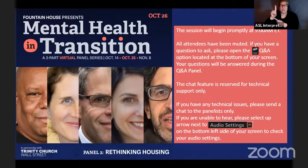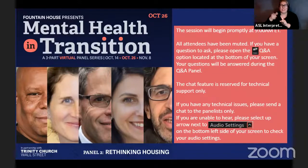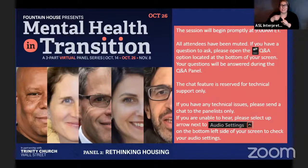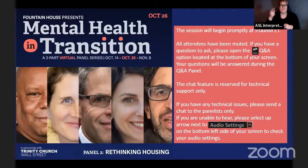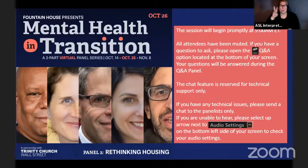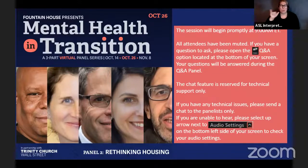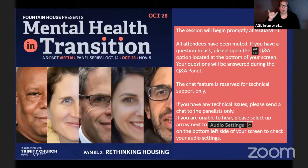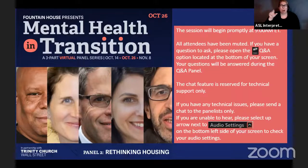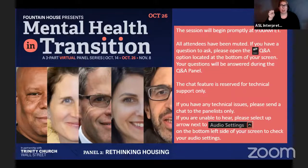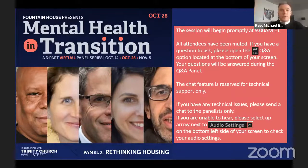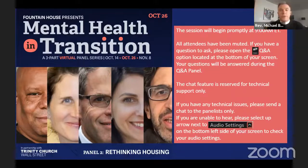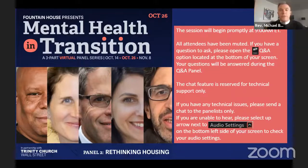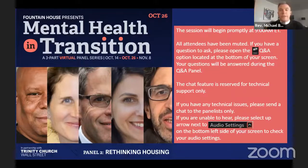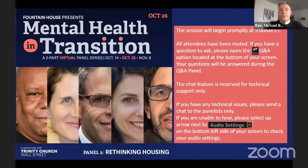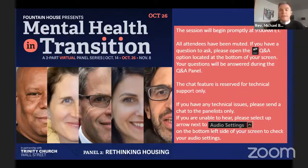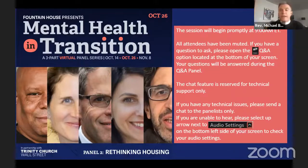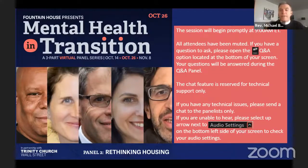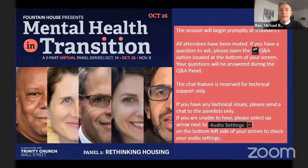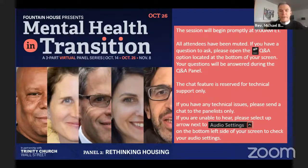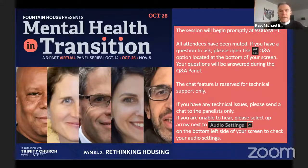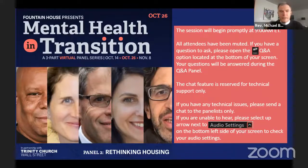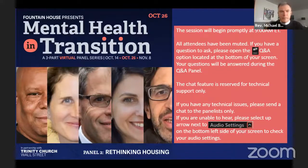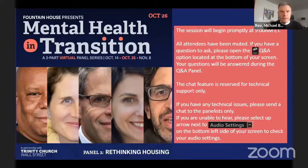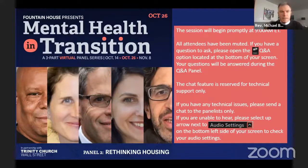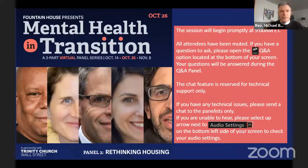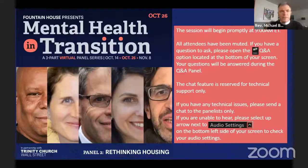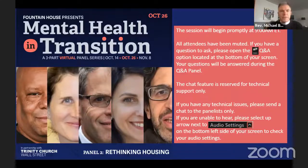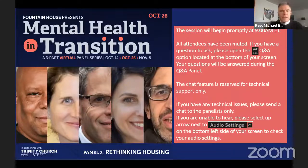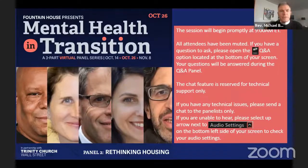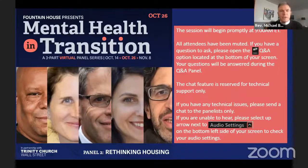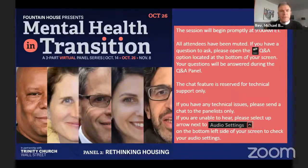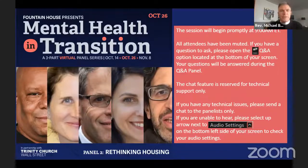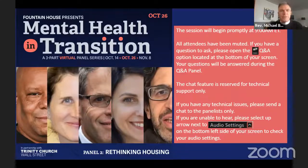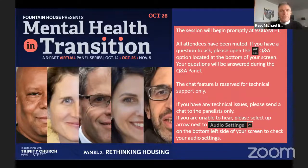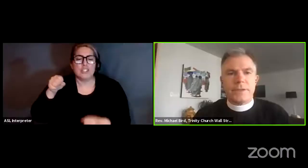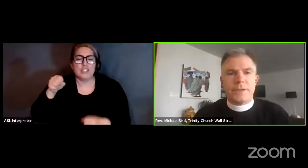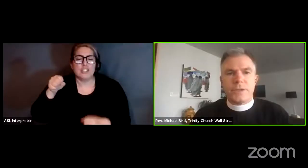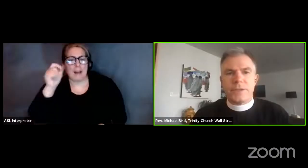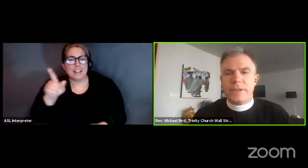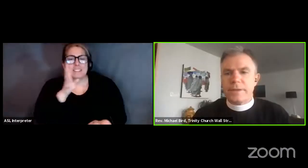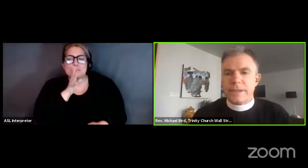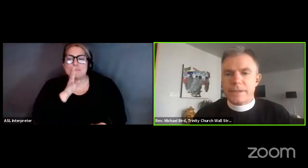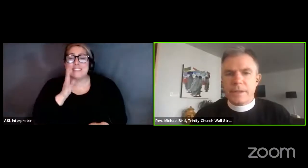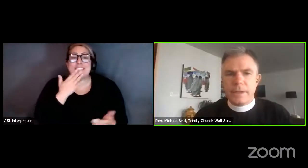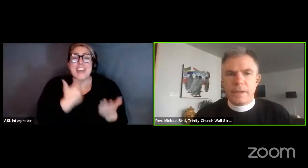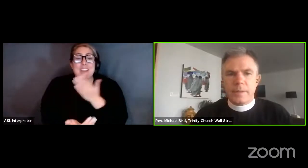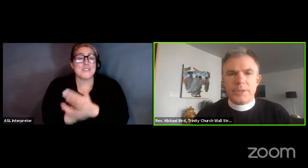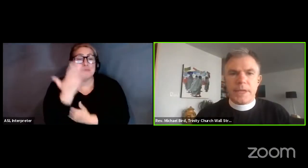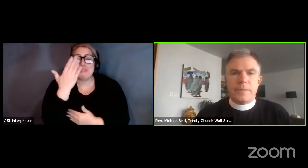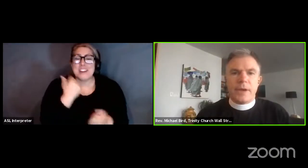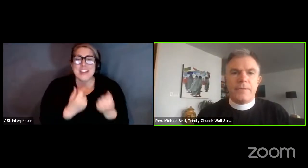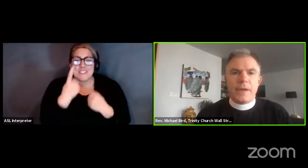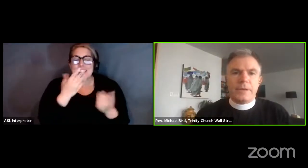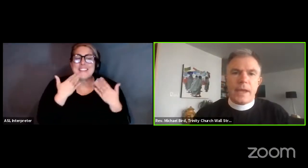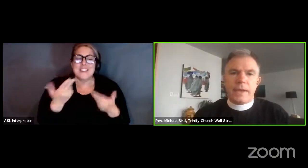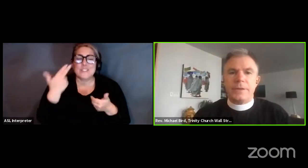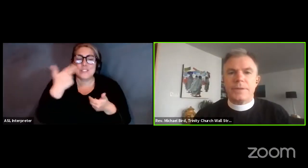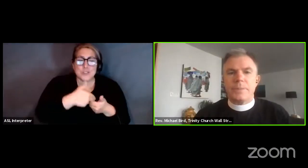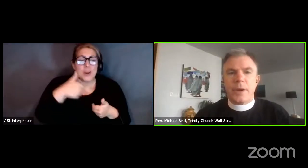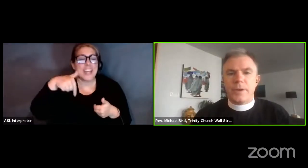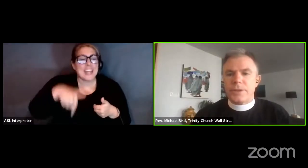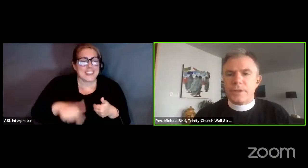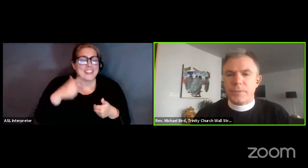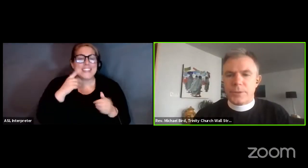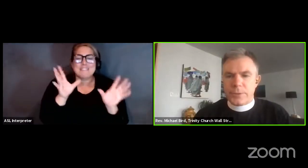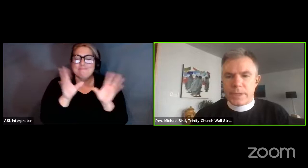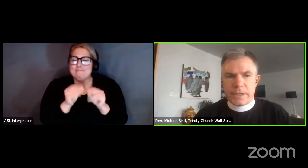Welcome everyone. And thank you for joining us today for the second panel in the Mental Health and Transition series, presented by Fountain House